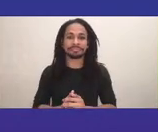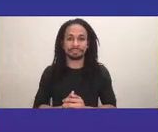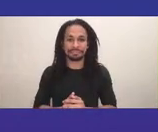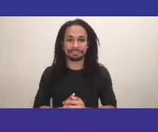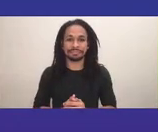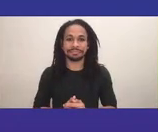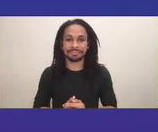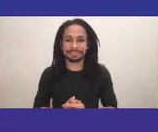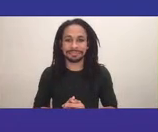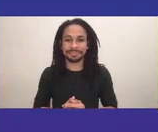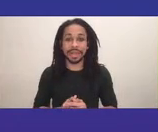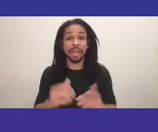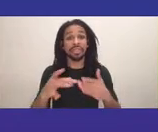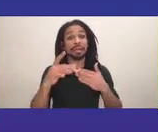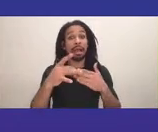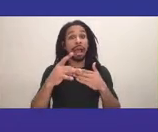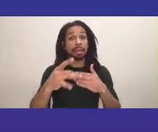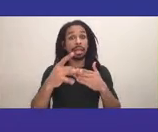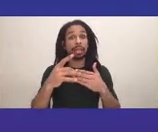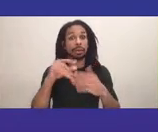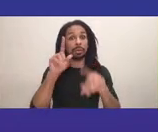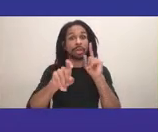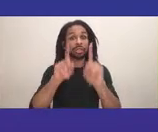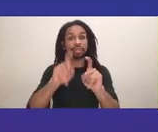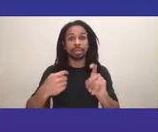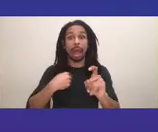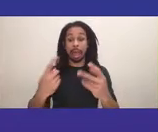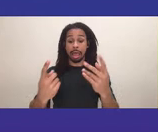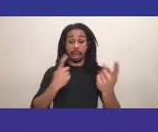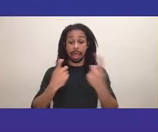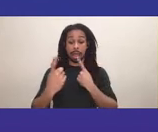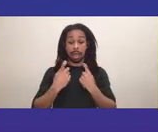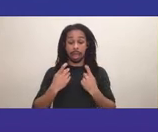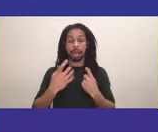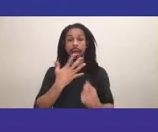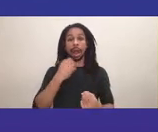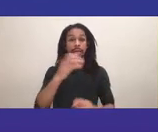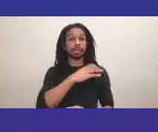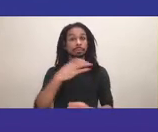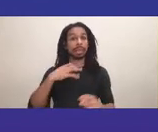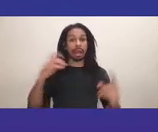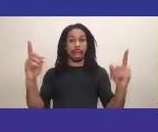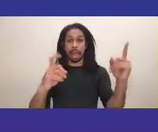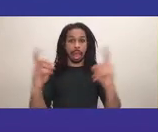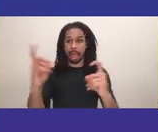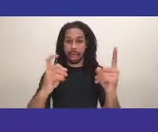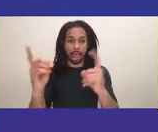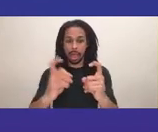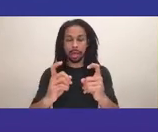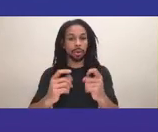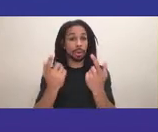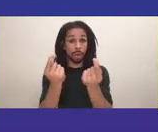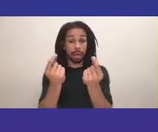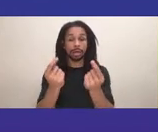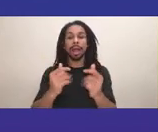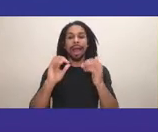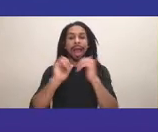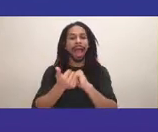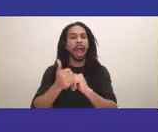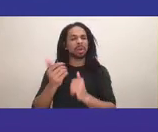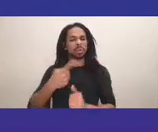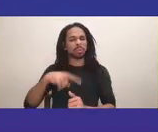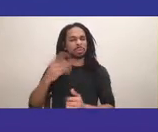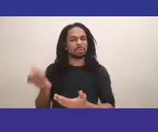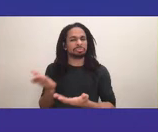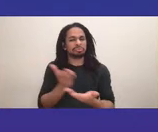The guiding questions that I asked myself and that the committee asked themselves were how to bring more voices and